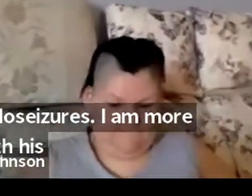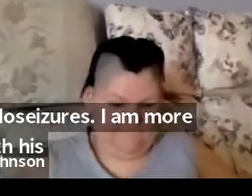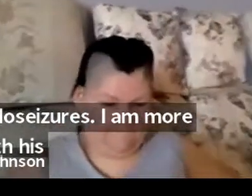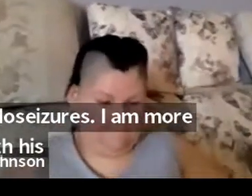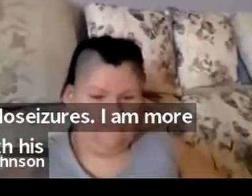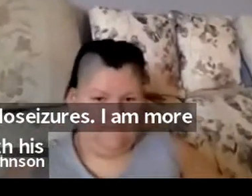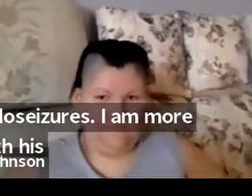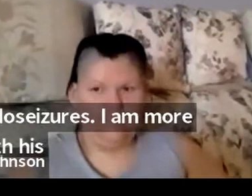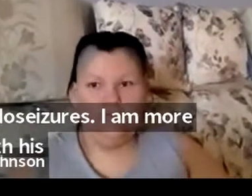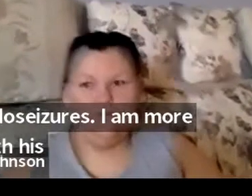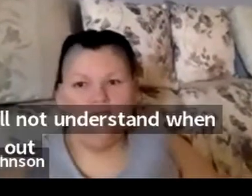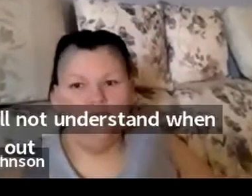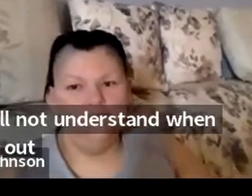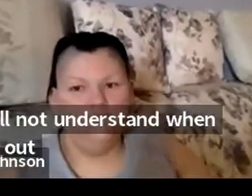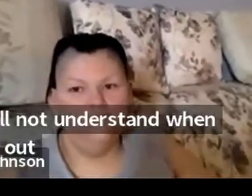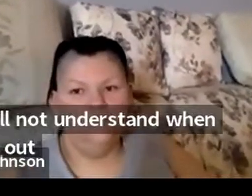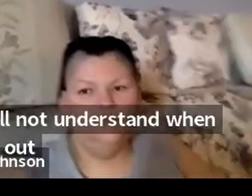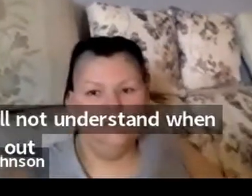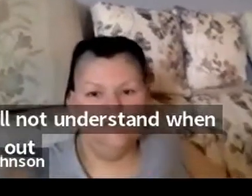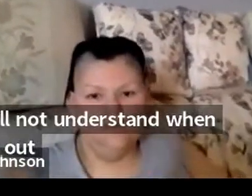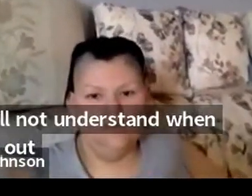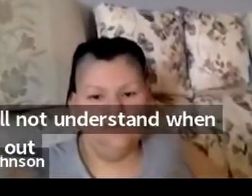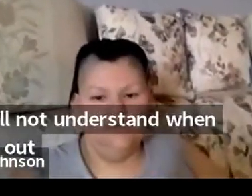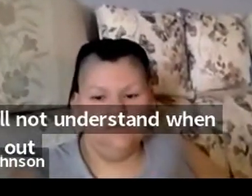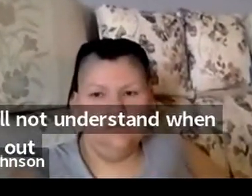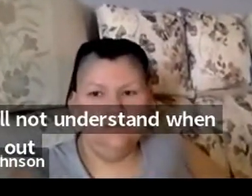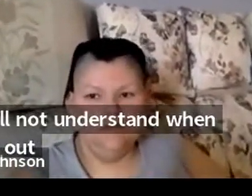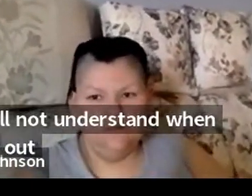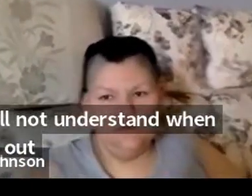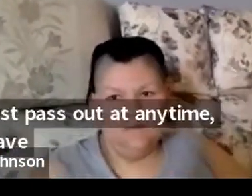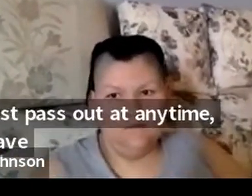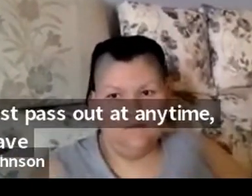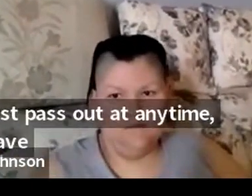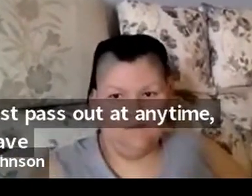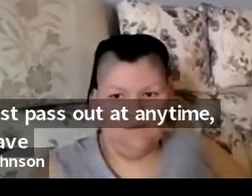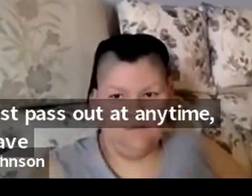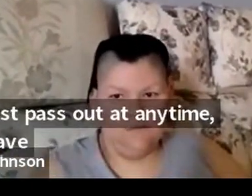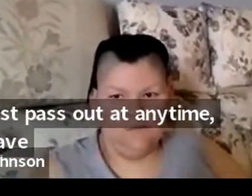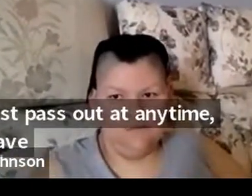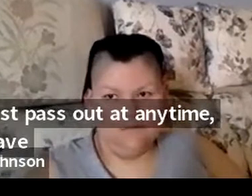be motivated and be mindful of where he's around, and so that he doesn't hurt himself.